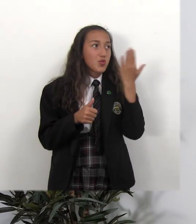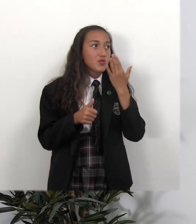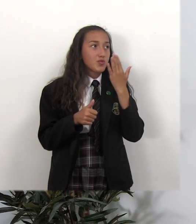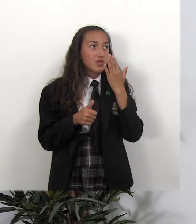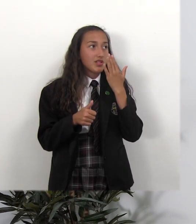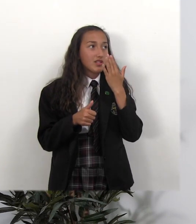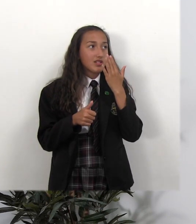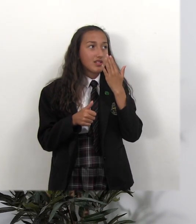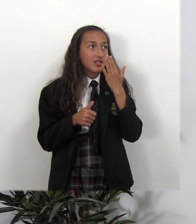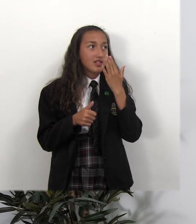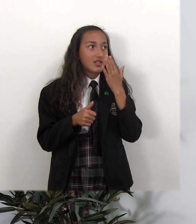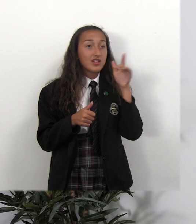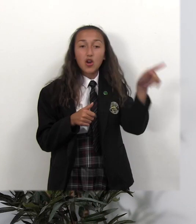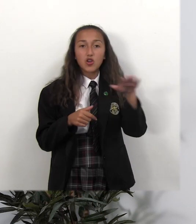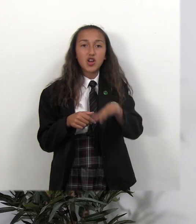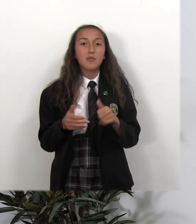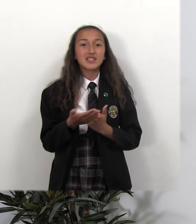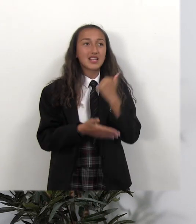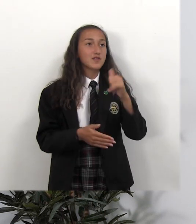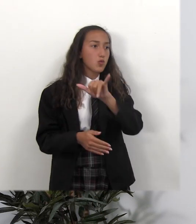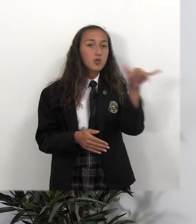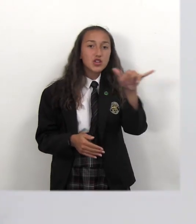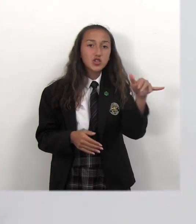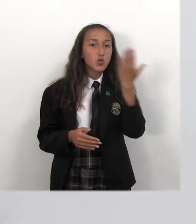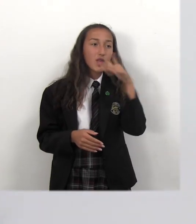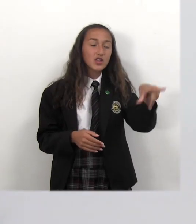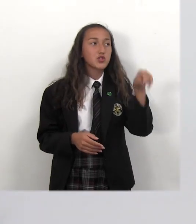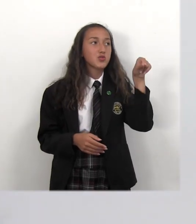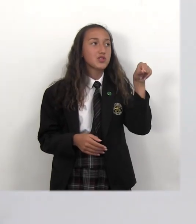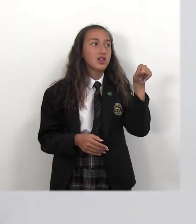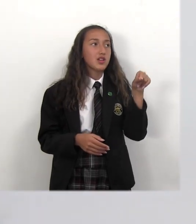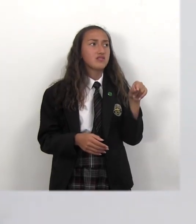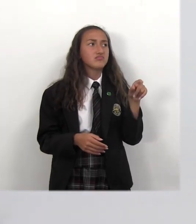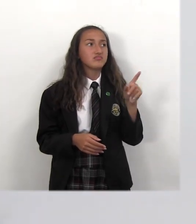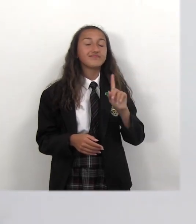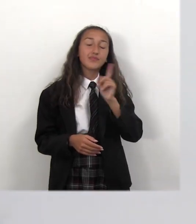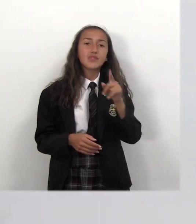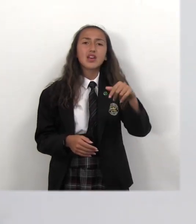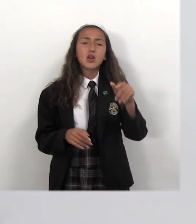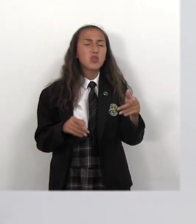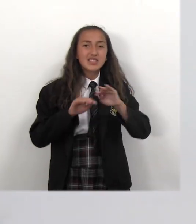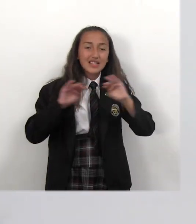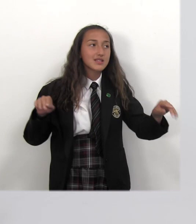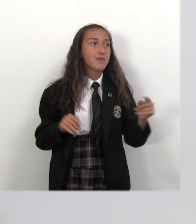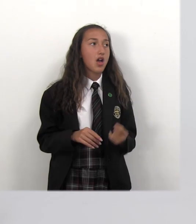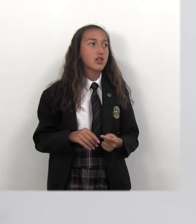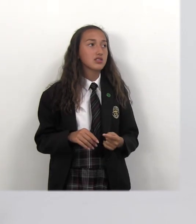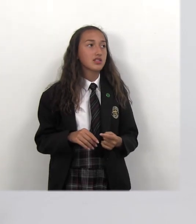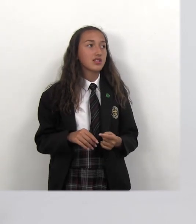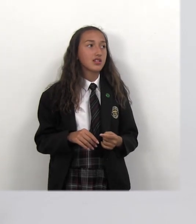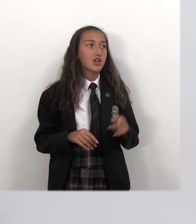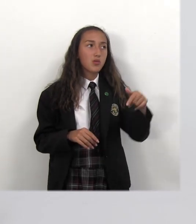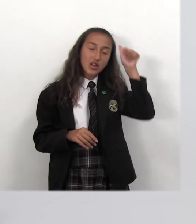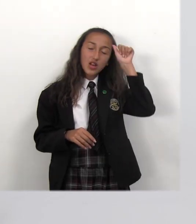and I'm sure your child will be successful at whichever one they choose. However, I'm here to tell you what sets us apart and why we think